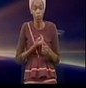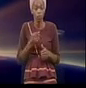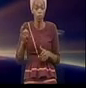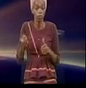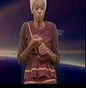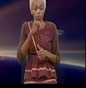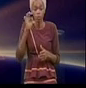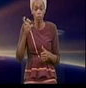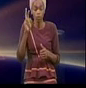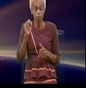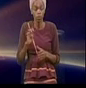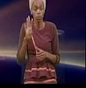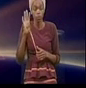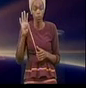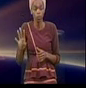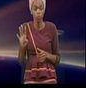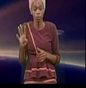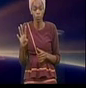John 4.